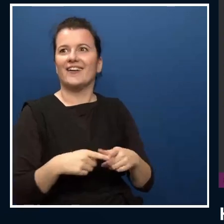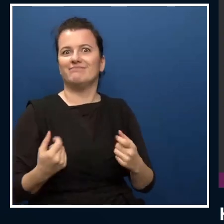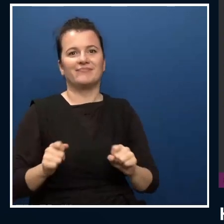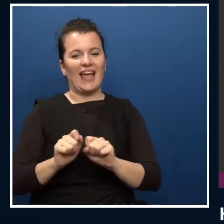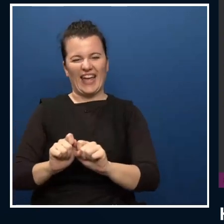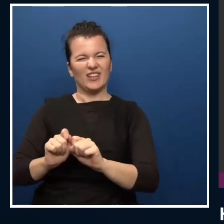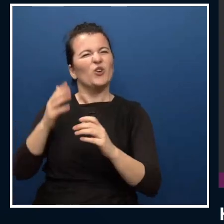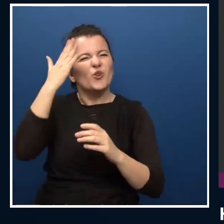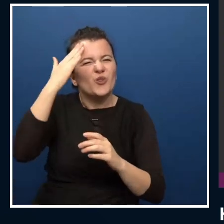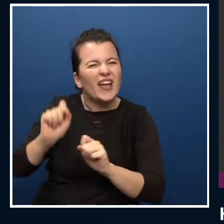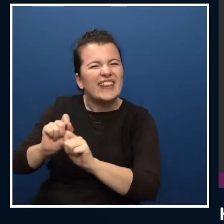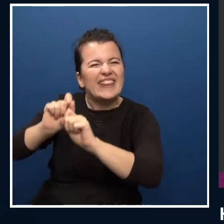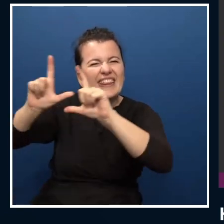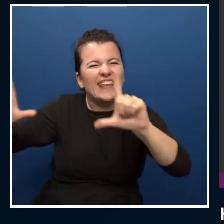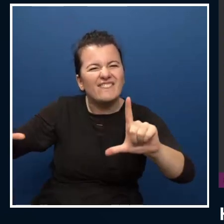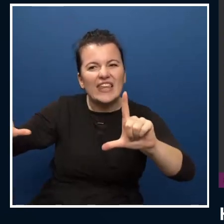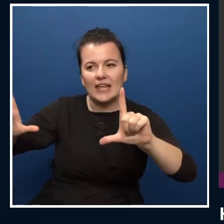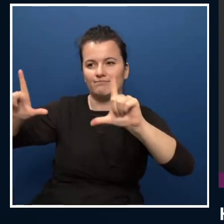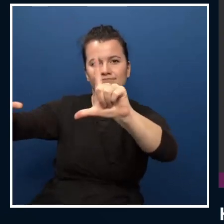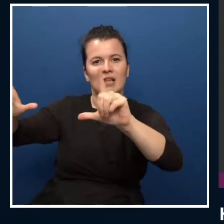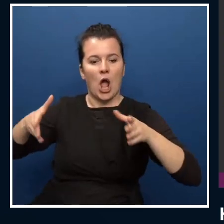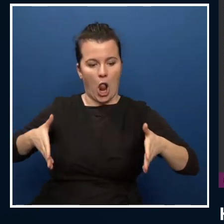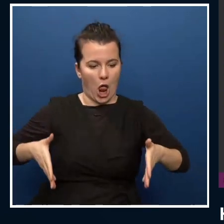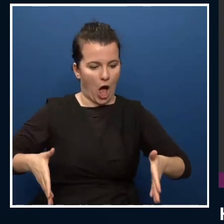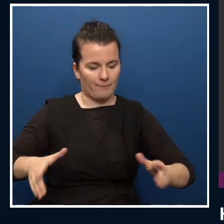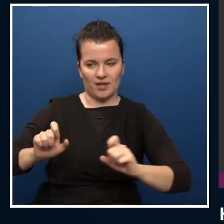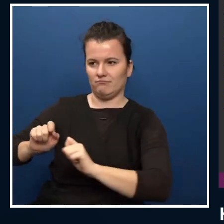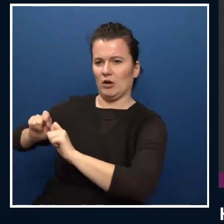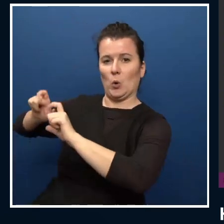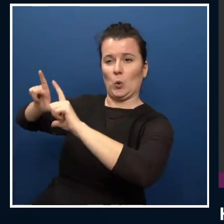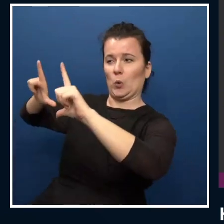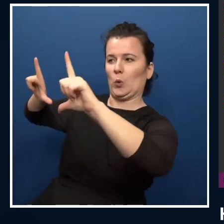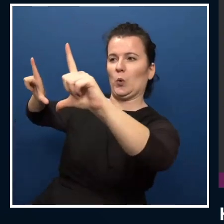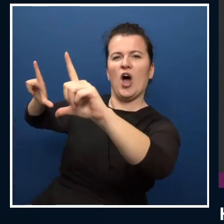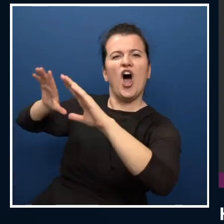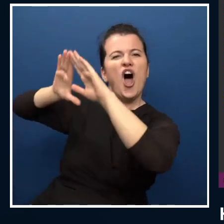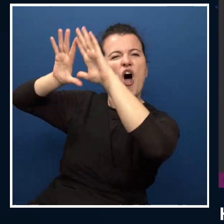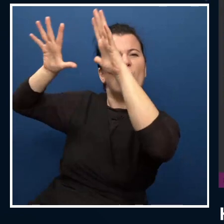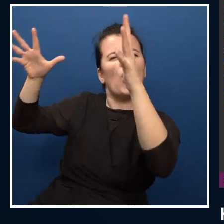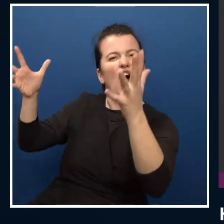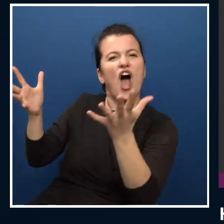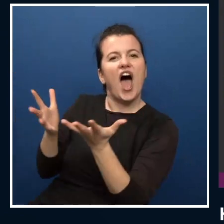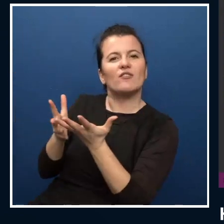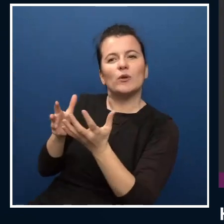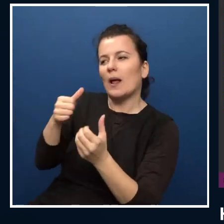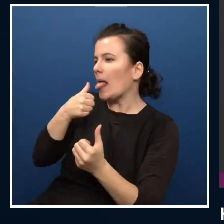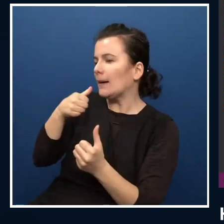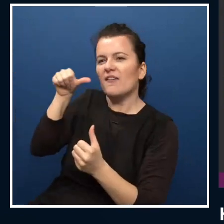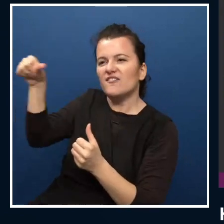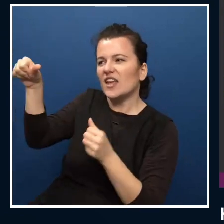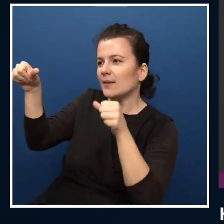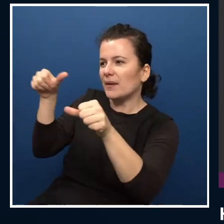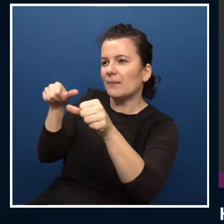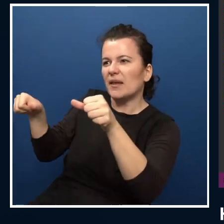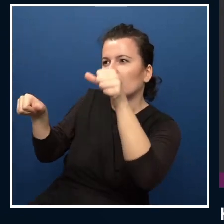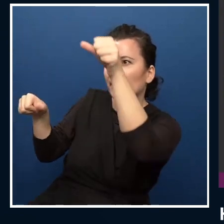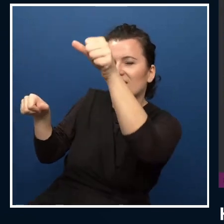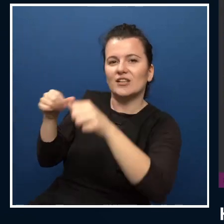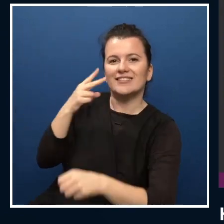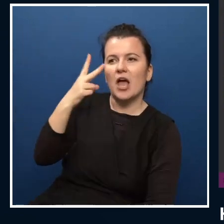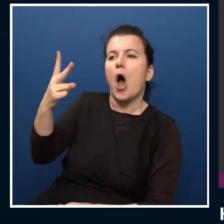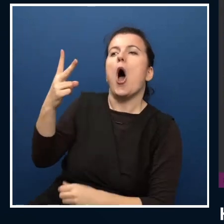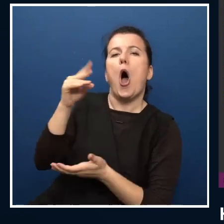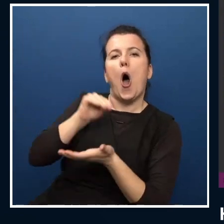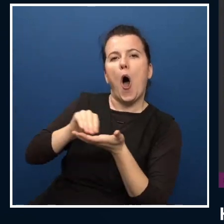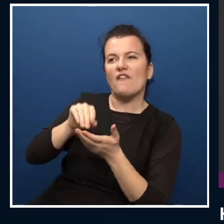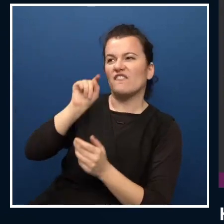like a picture of the world with pins of all their offices. Like if you want to be a fancy company too, you just buy a cheap TV and you